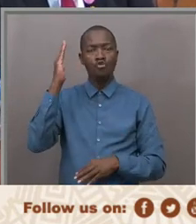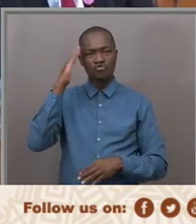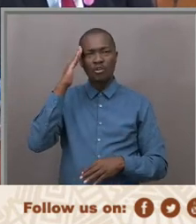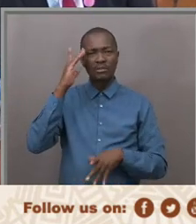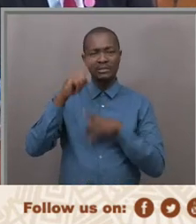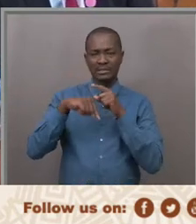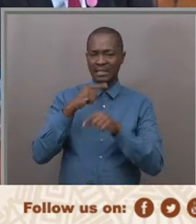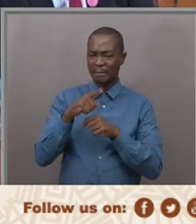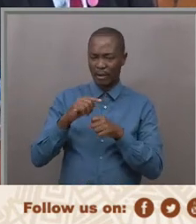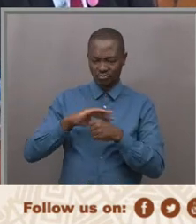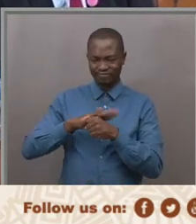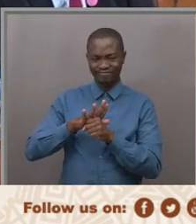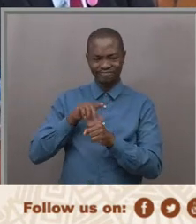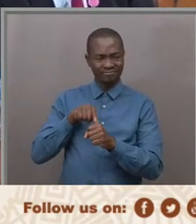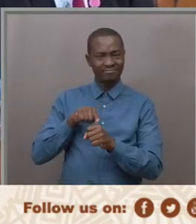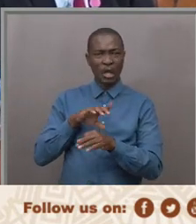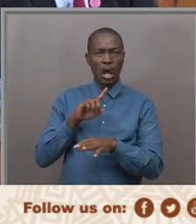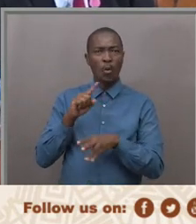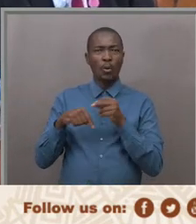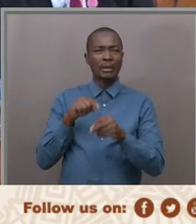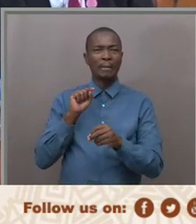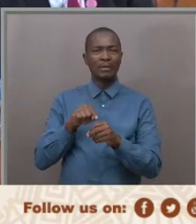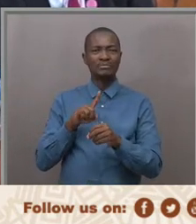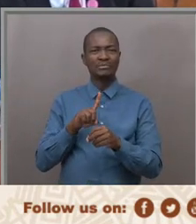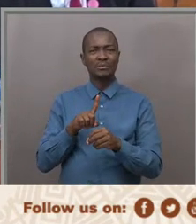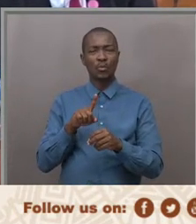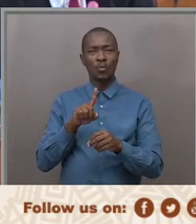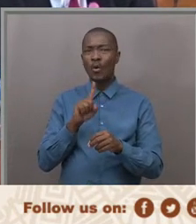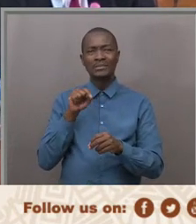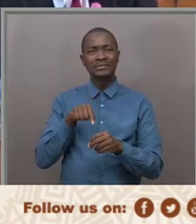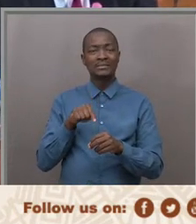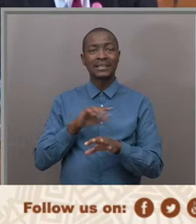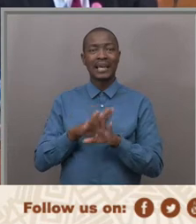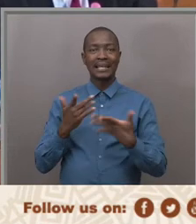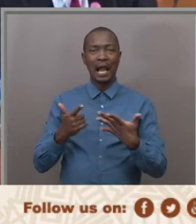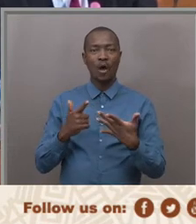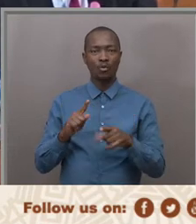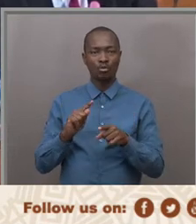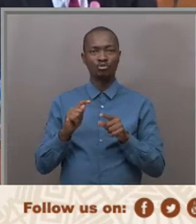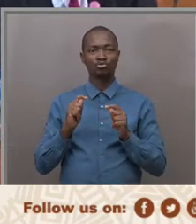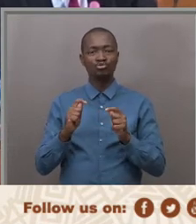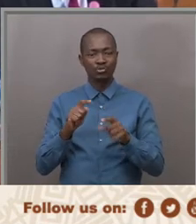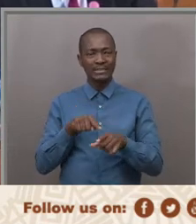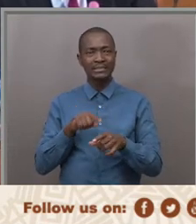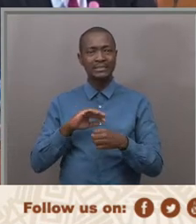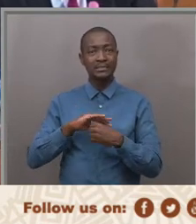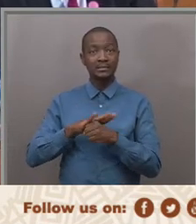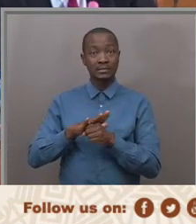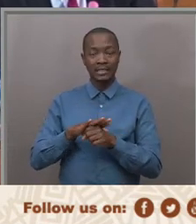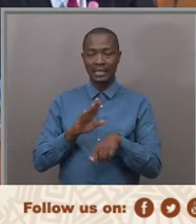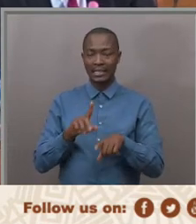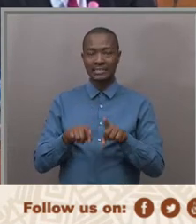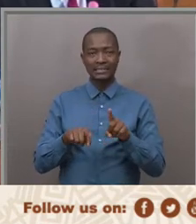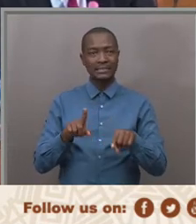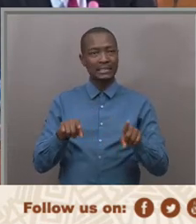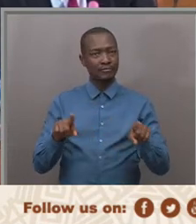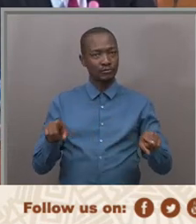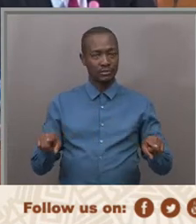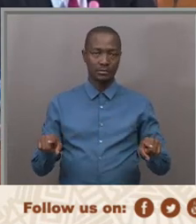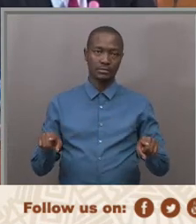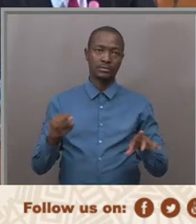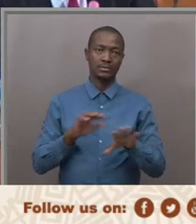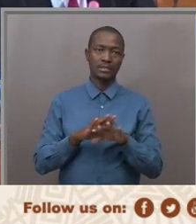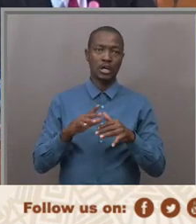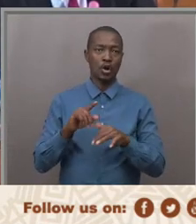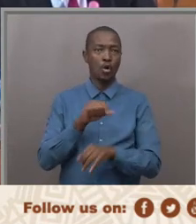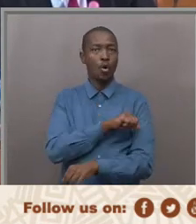novel coronavirus is and how to treat COVID-19 in the various